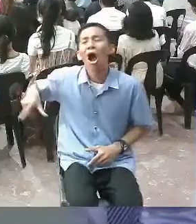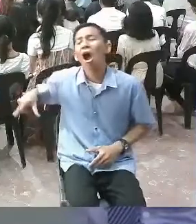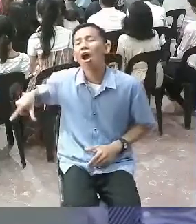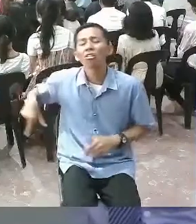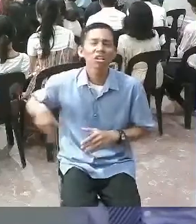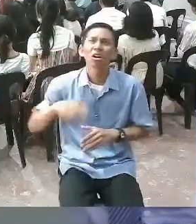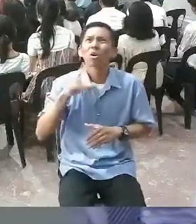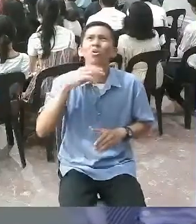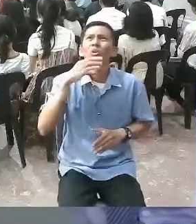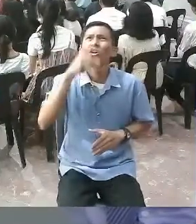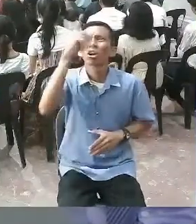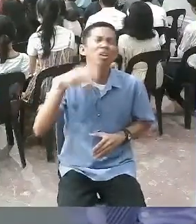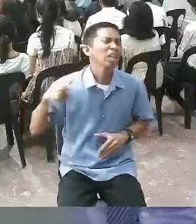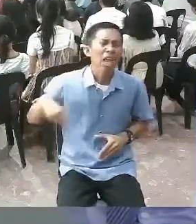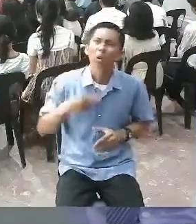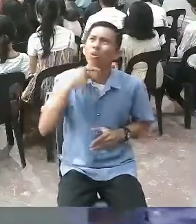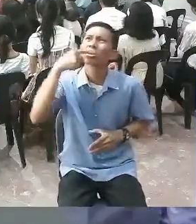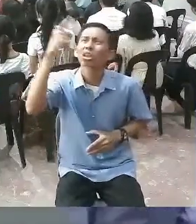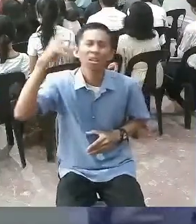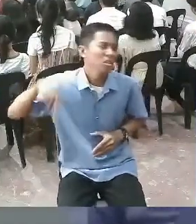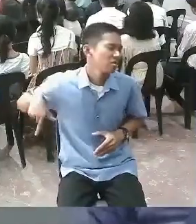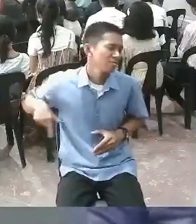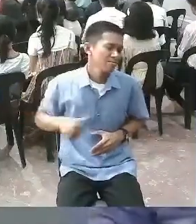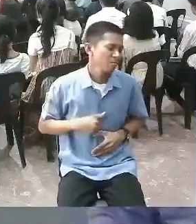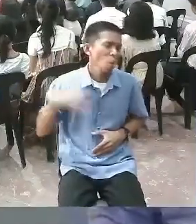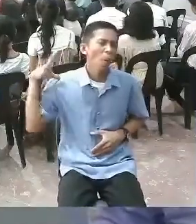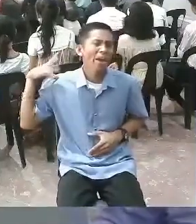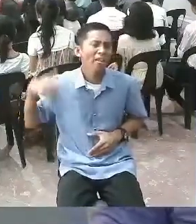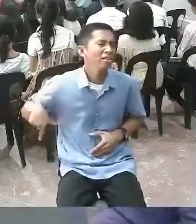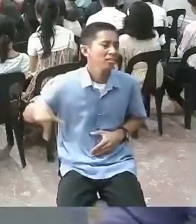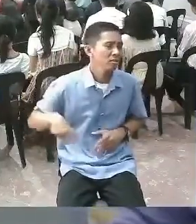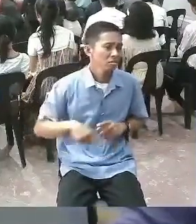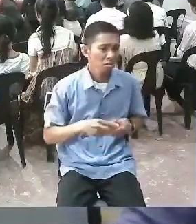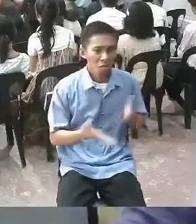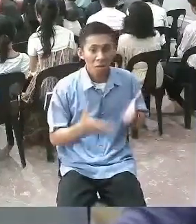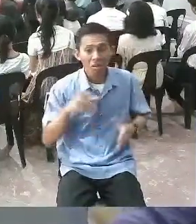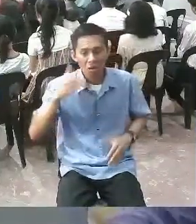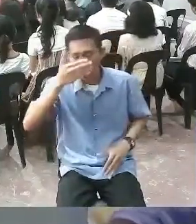football field in high school playing football,